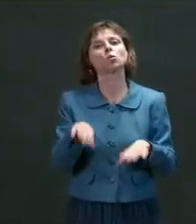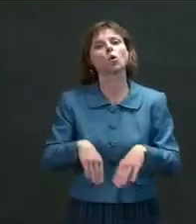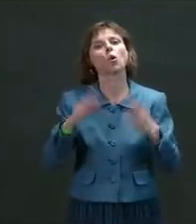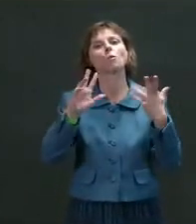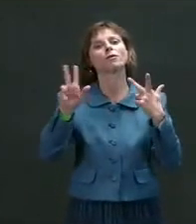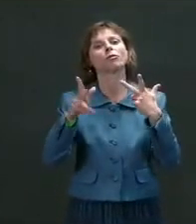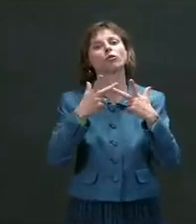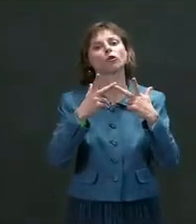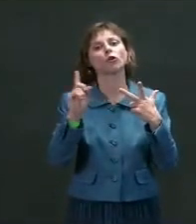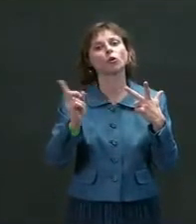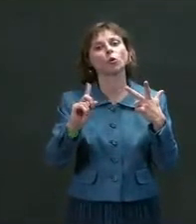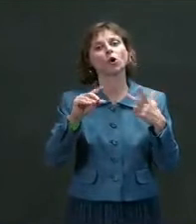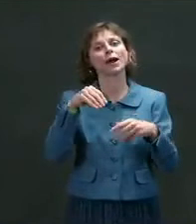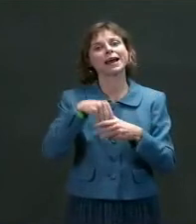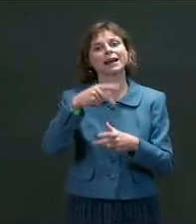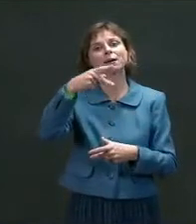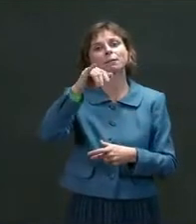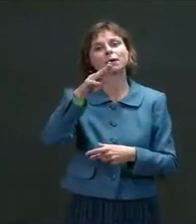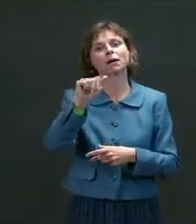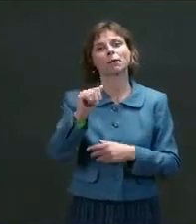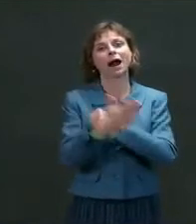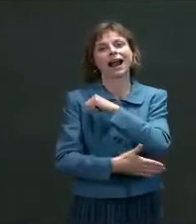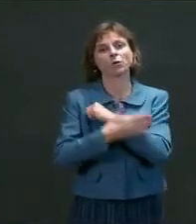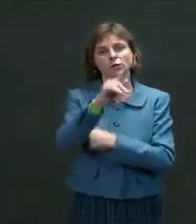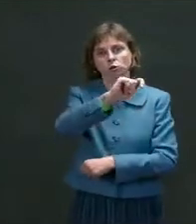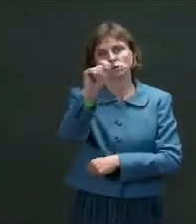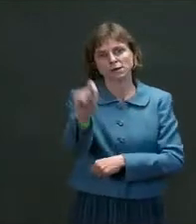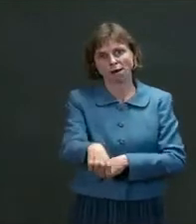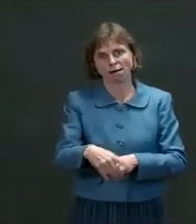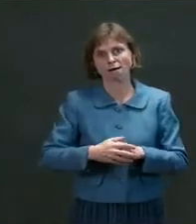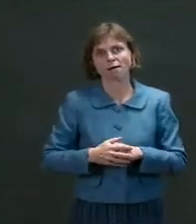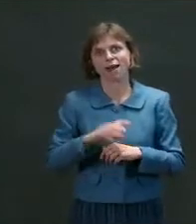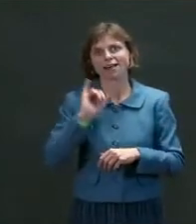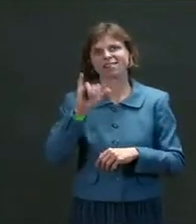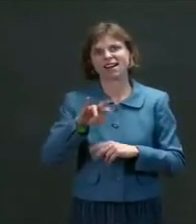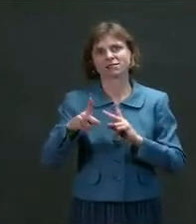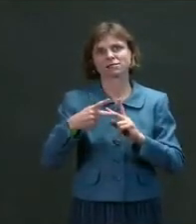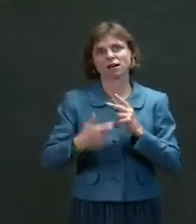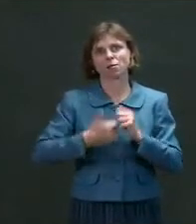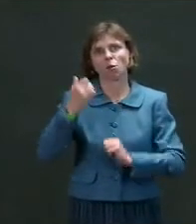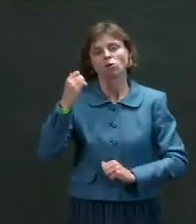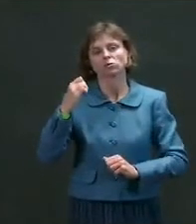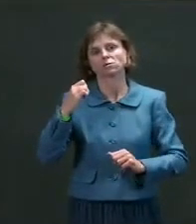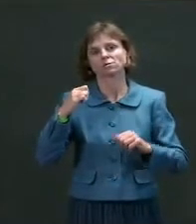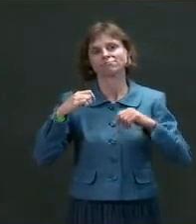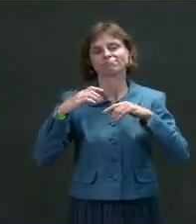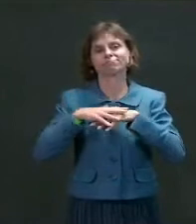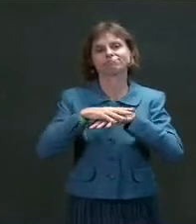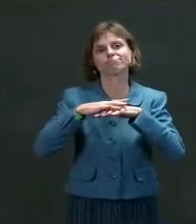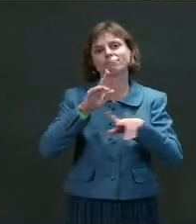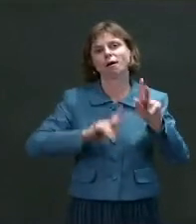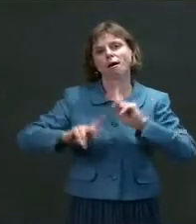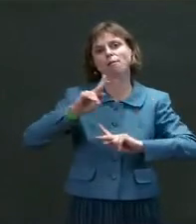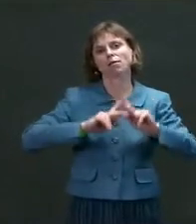third pod down in Pima County, which is Tucson, our second most populous county here in Arizona.